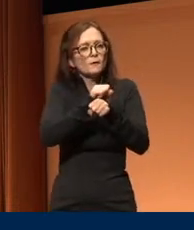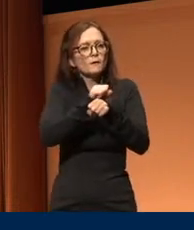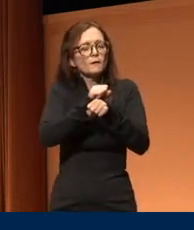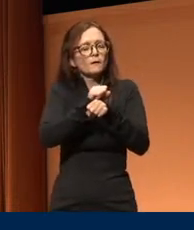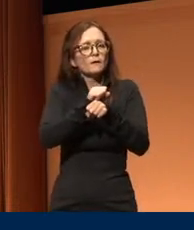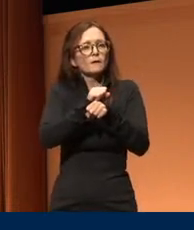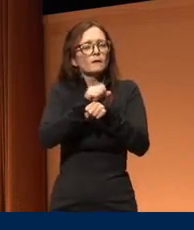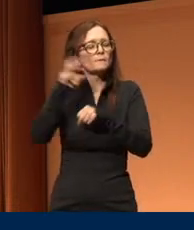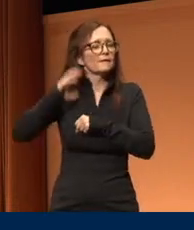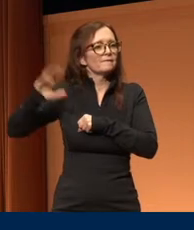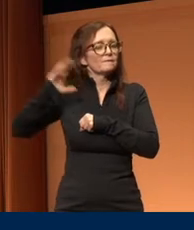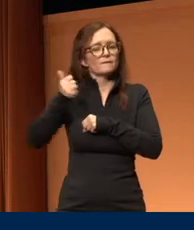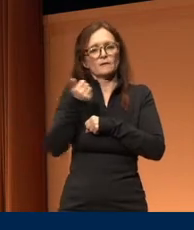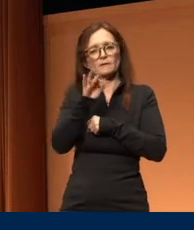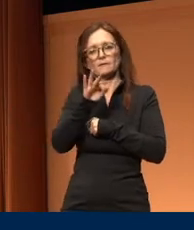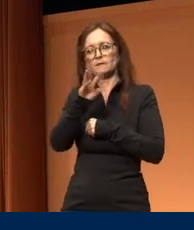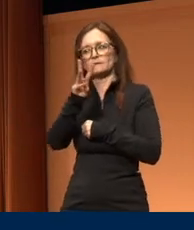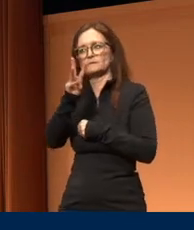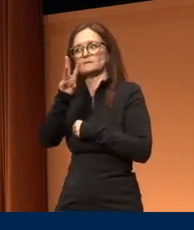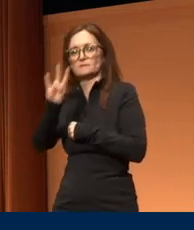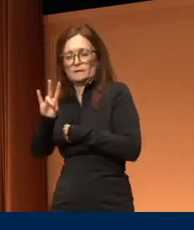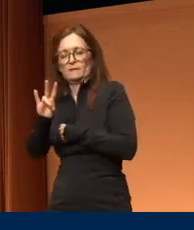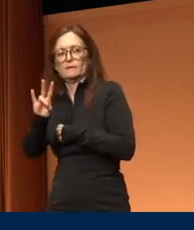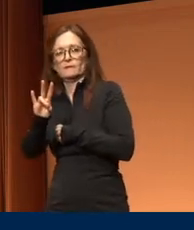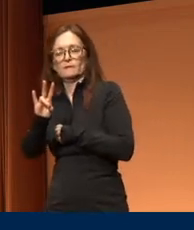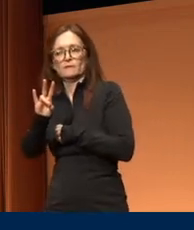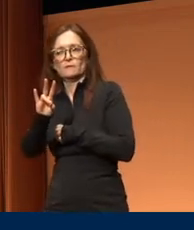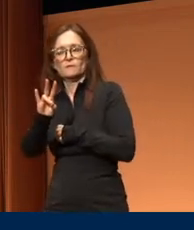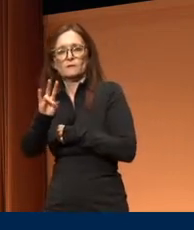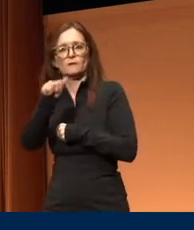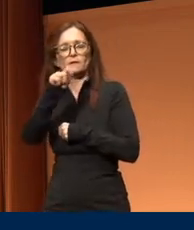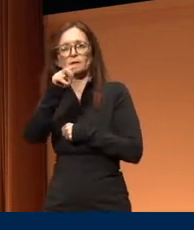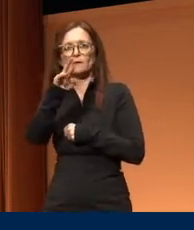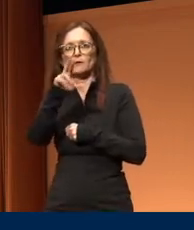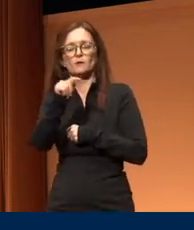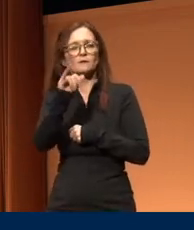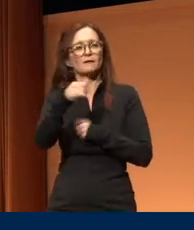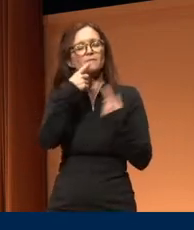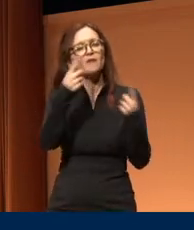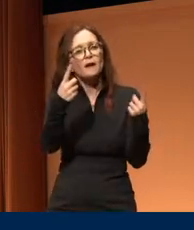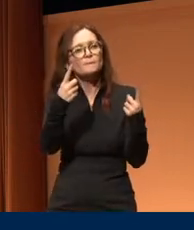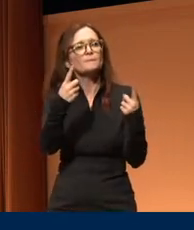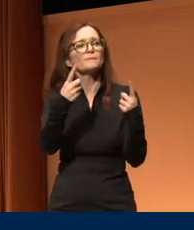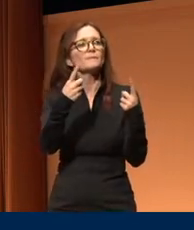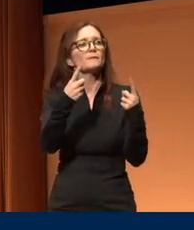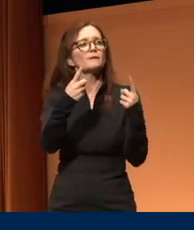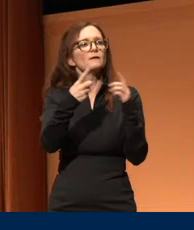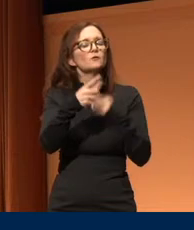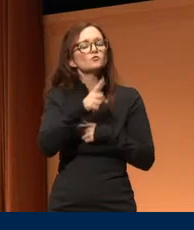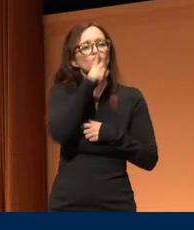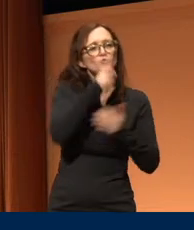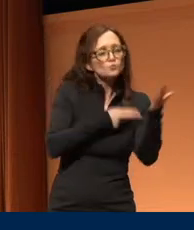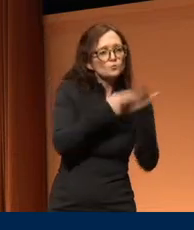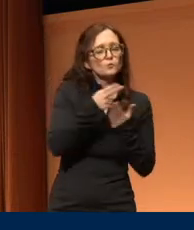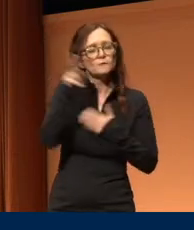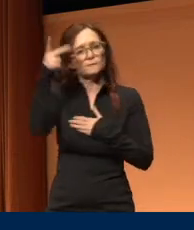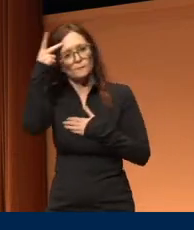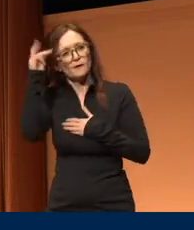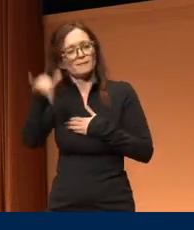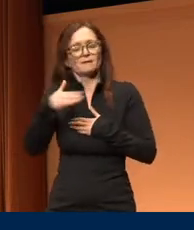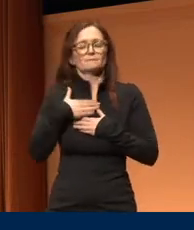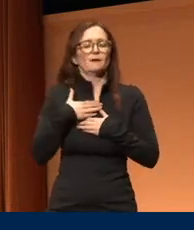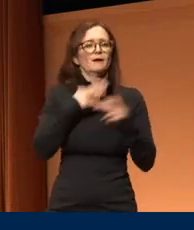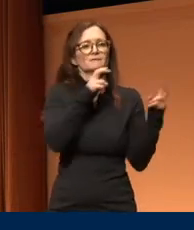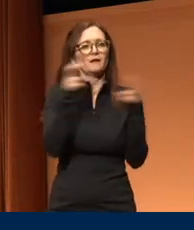far. In 1967, Anna Arendt wrote the famous essay Truth and Politics, which my own title for this lecture